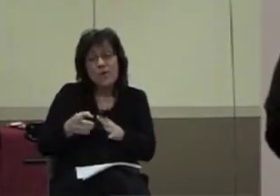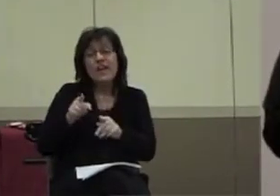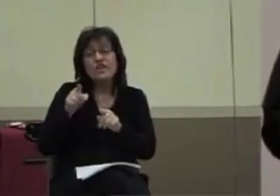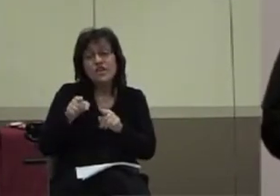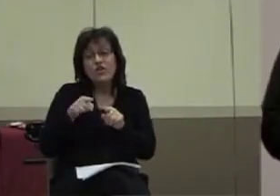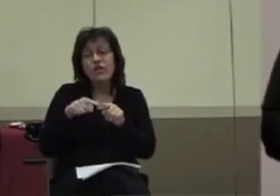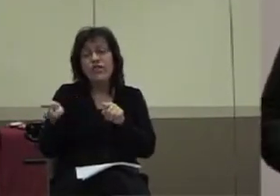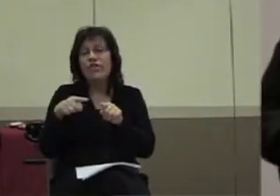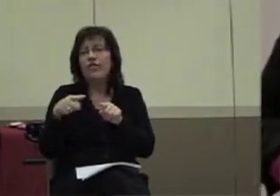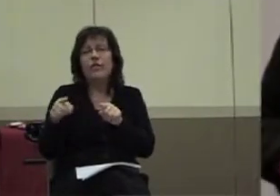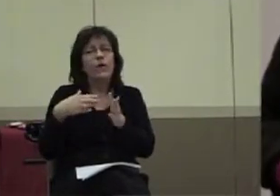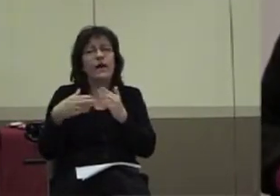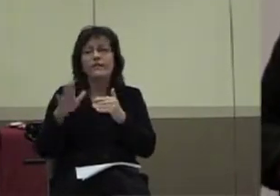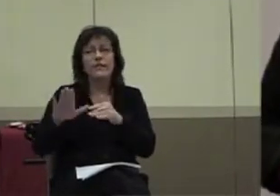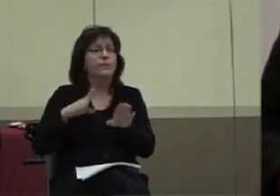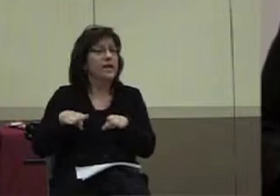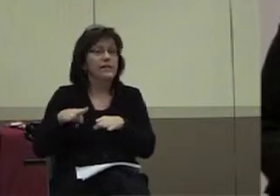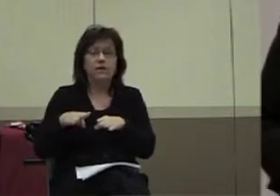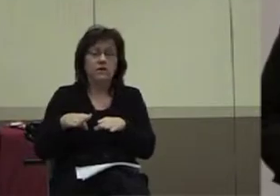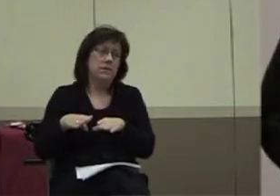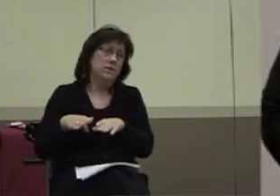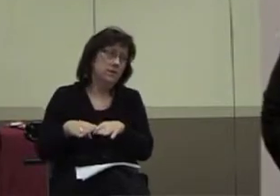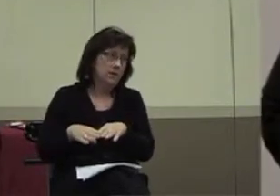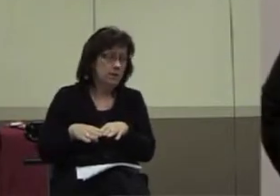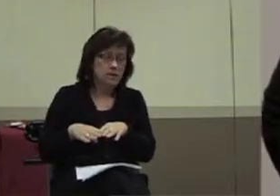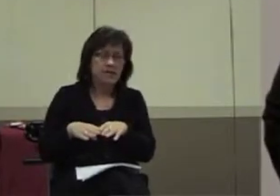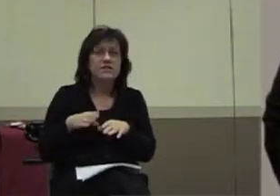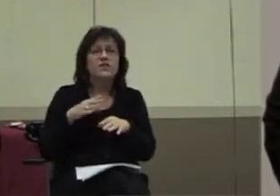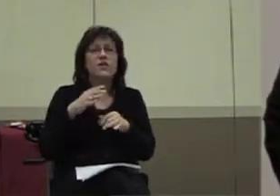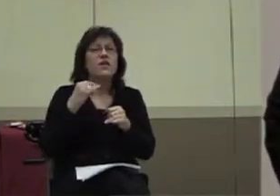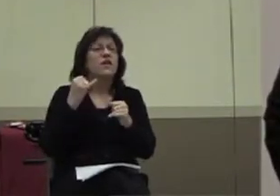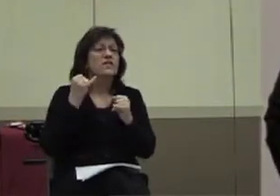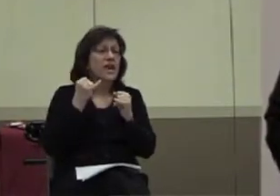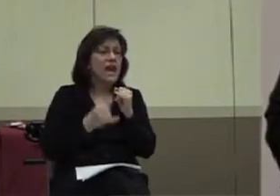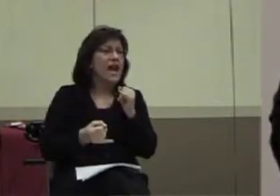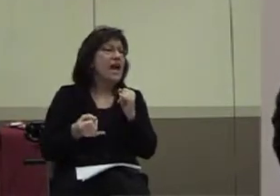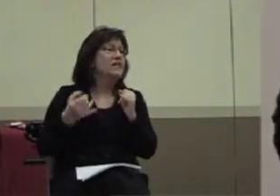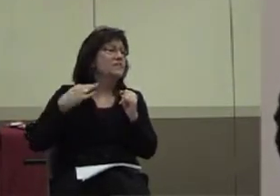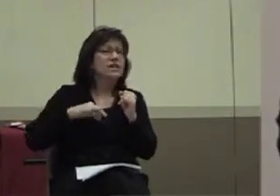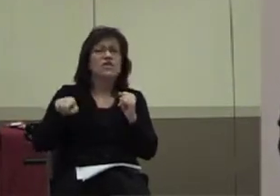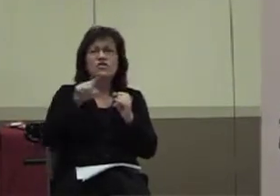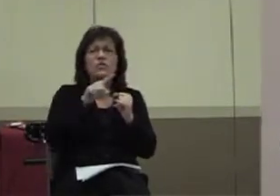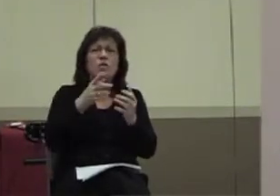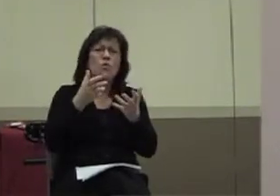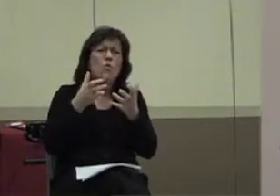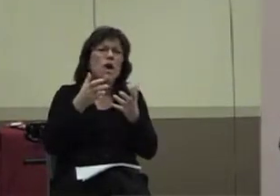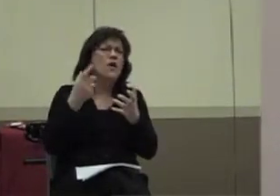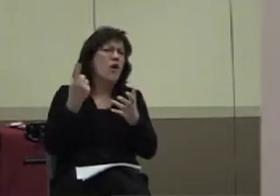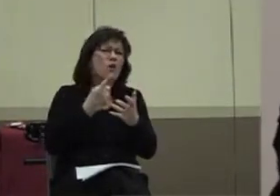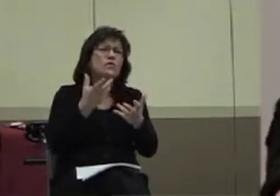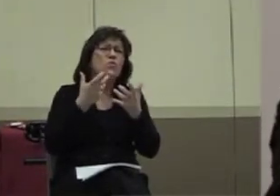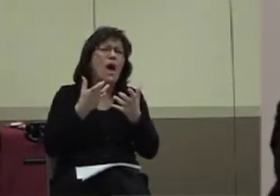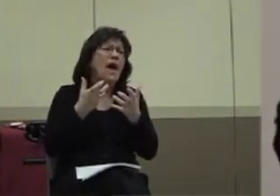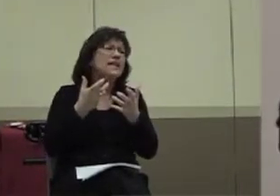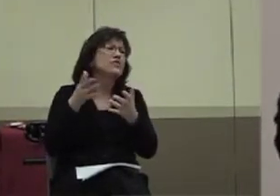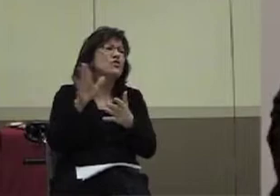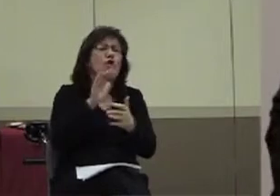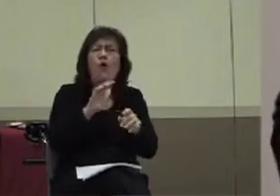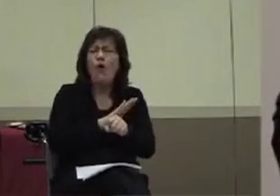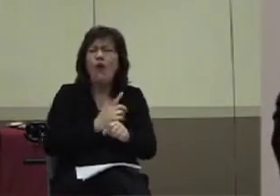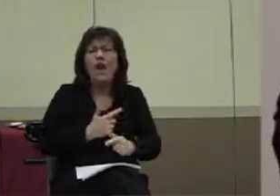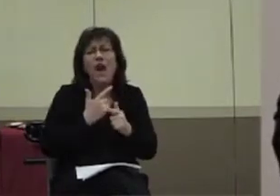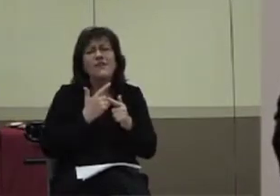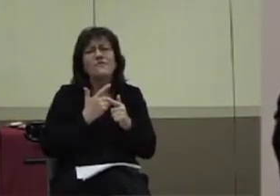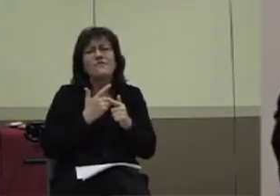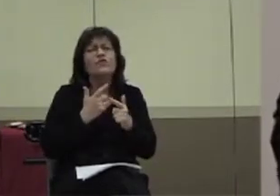behavior. So your last present is something you have been dying to have. You have always wanted one of these. Your whole life, you